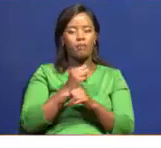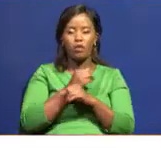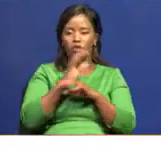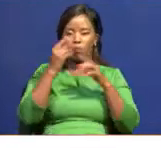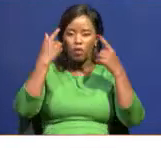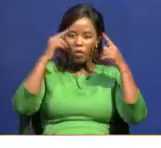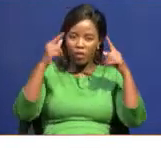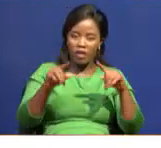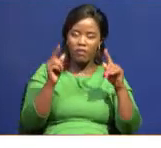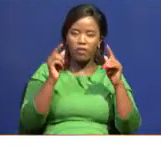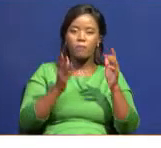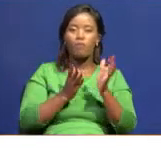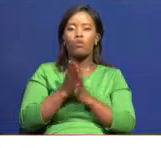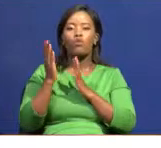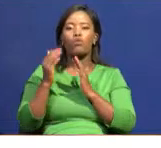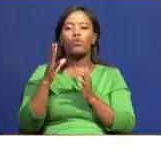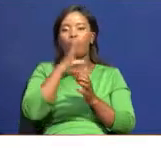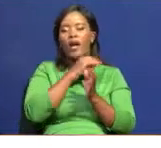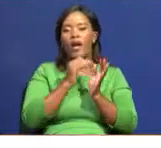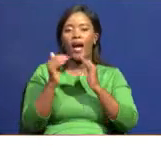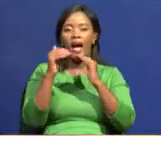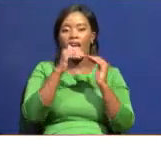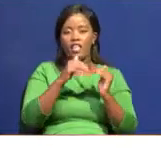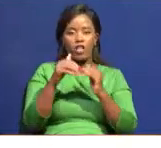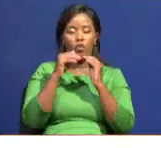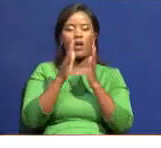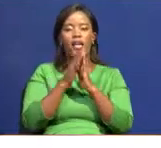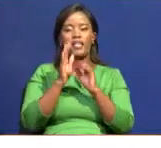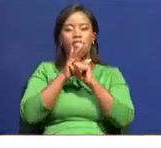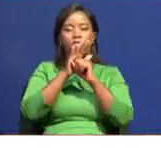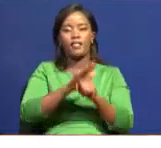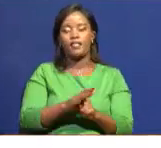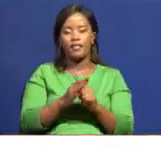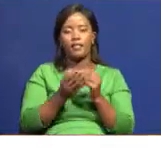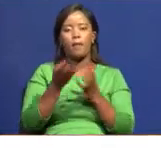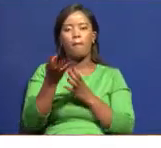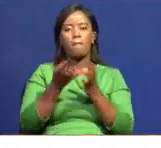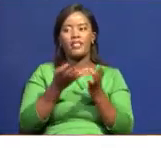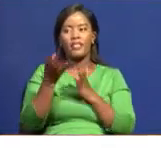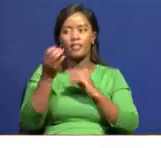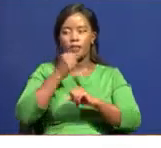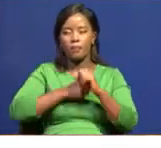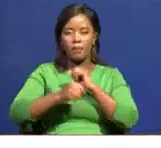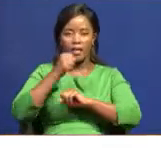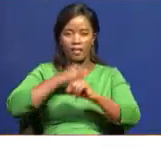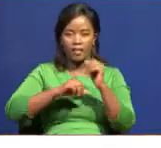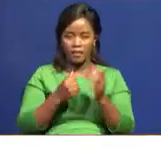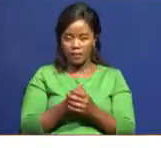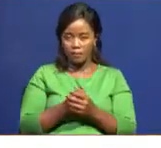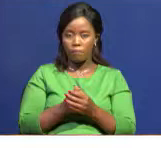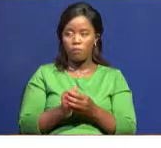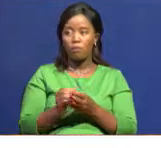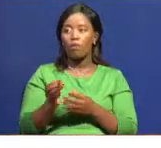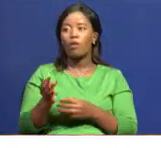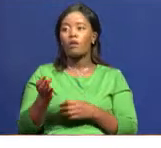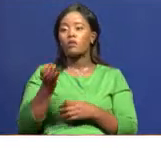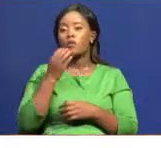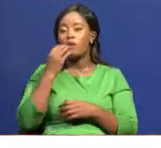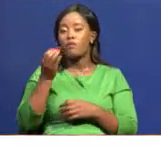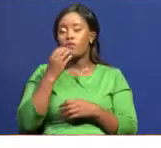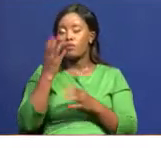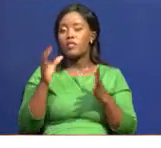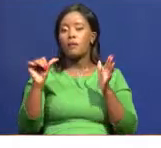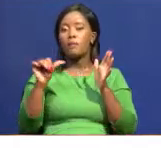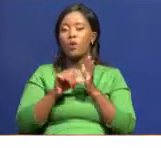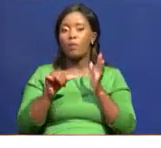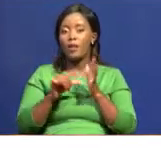of restrictive, unequal, and discriminatory business practices. So the rise in food inflation that we are seeing not just in COMESA